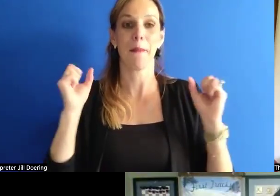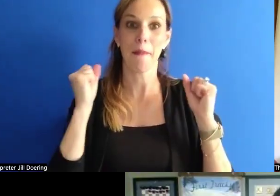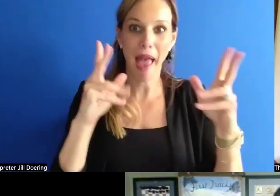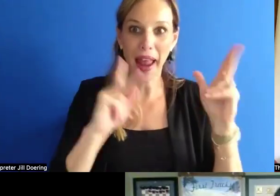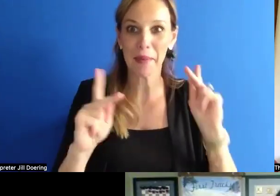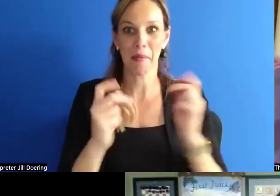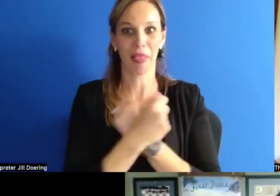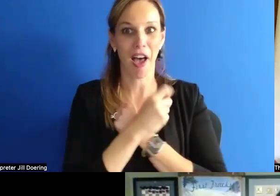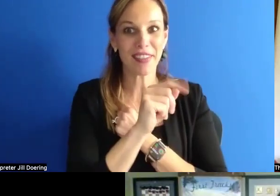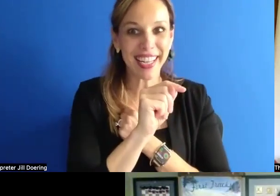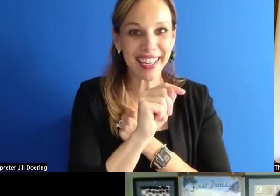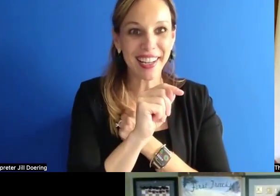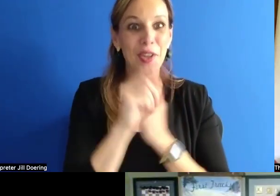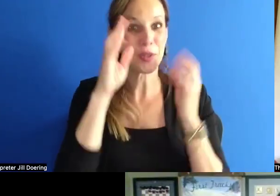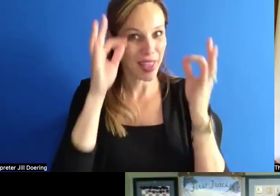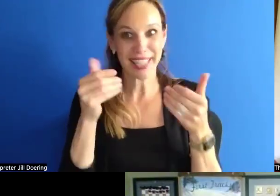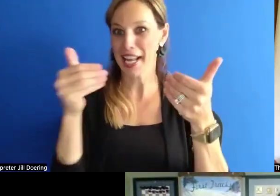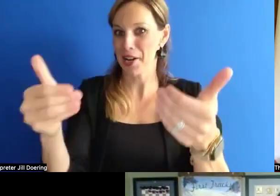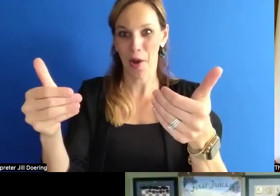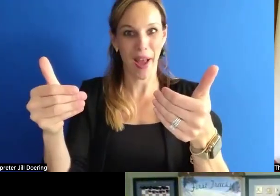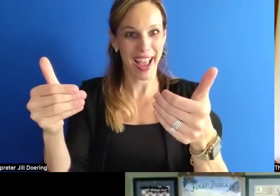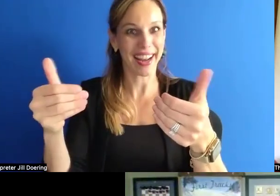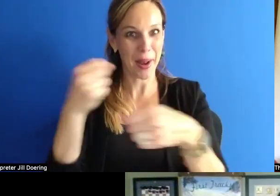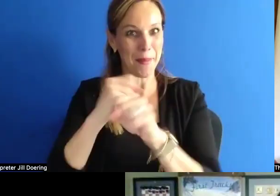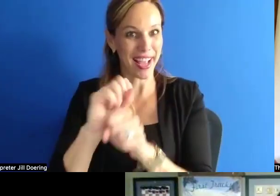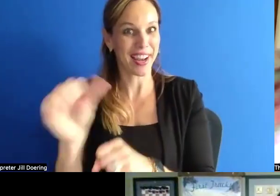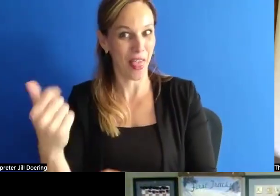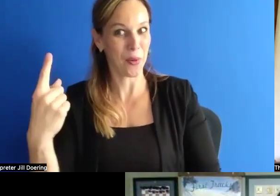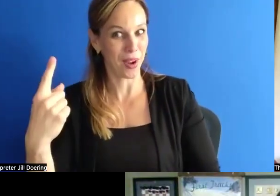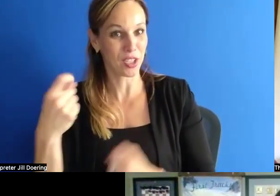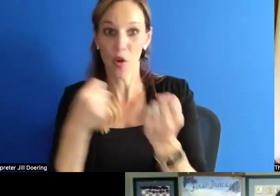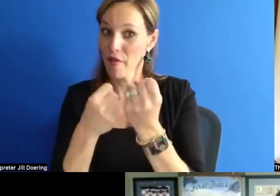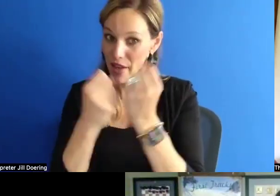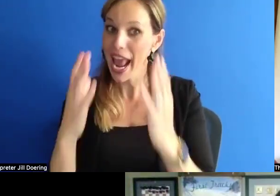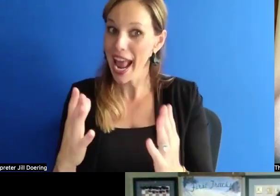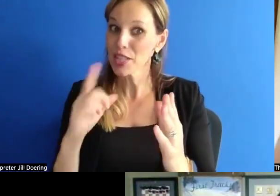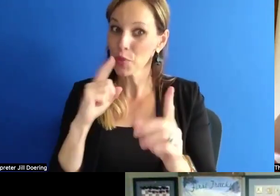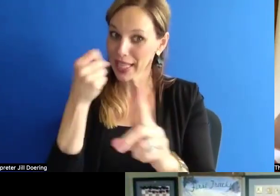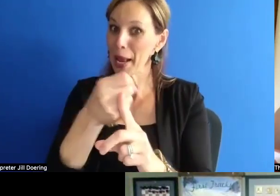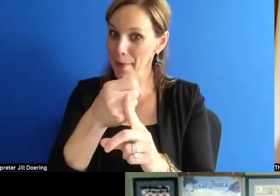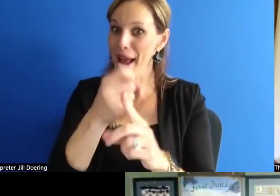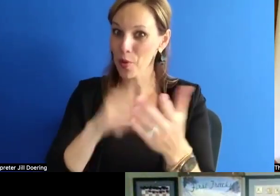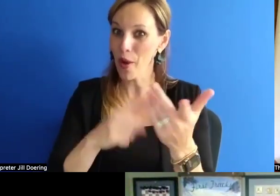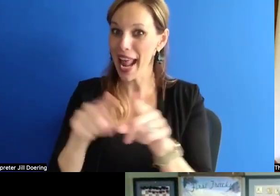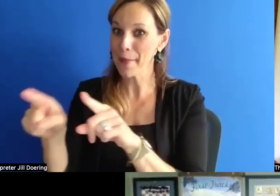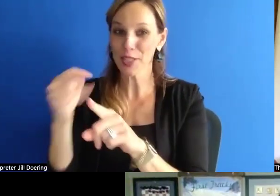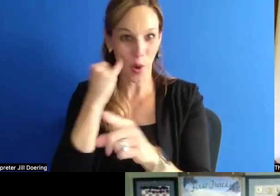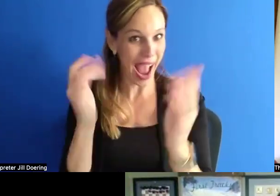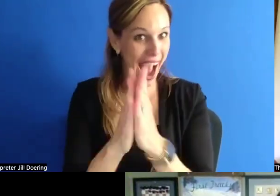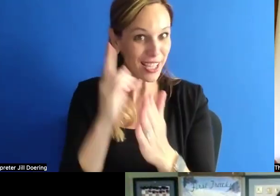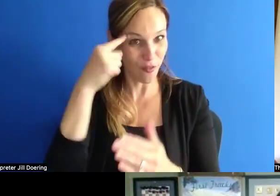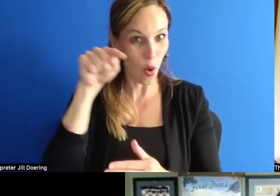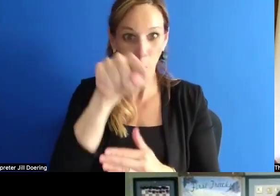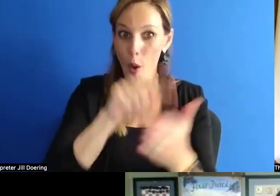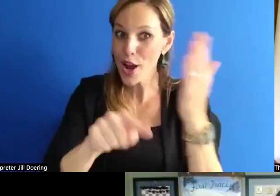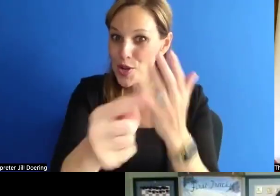another one. So fans do make a big difference in what's created on Hallmark Channel. So ask for what you want and you might see